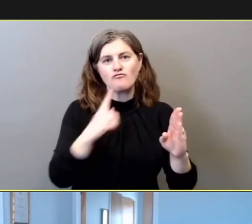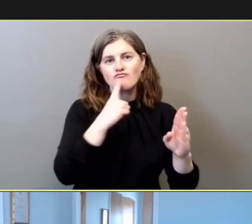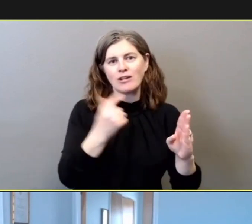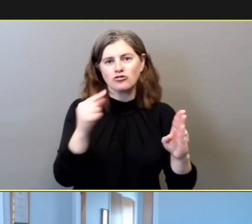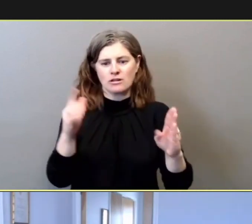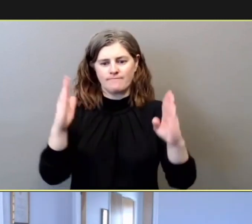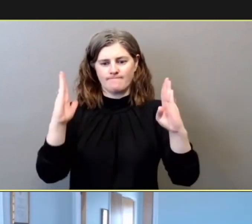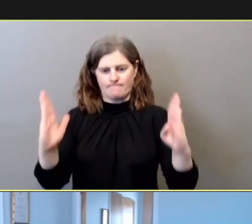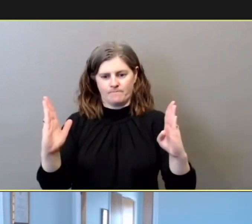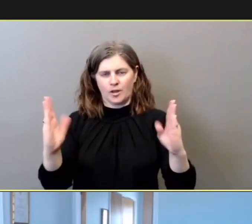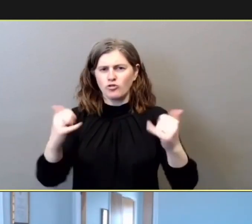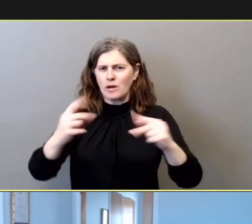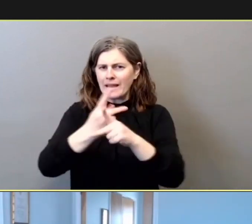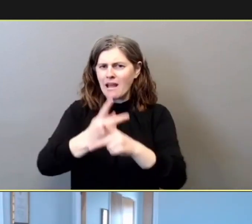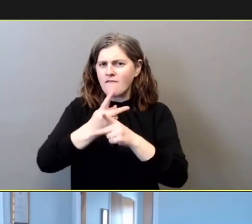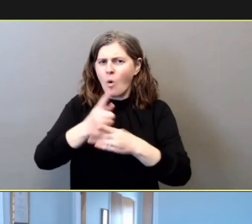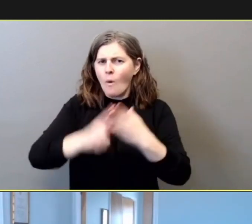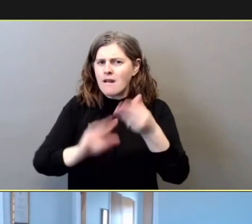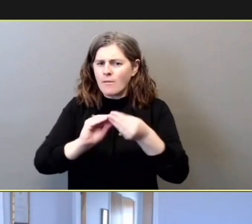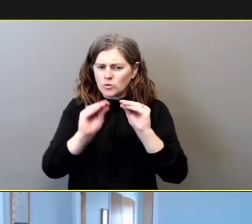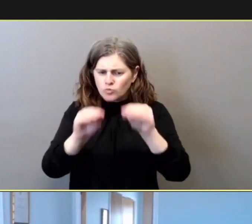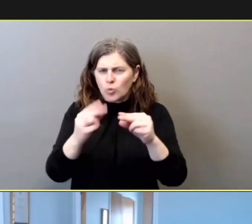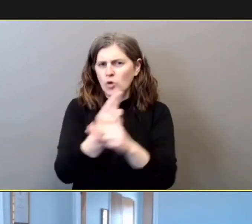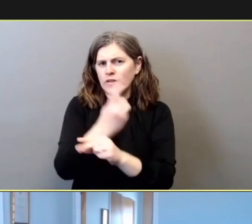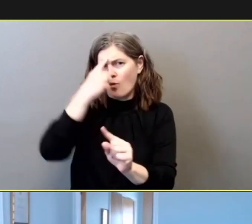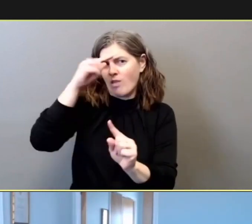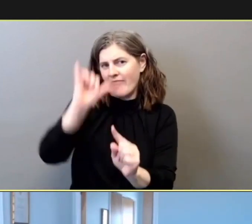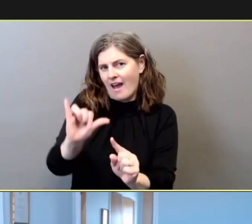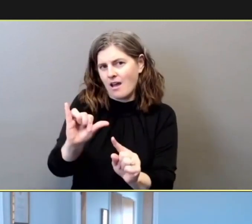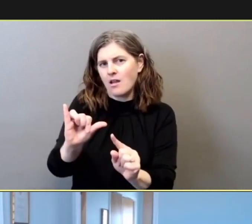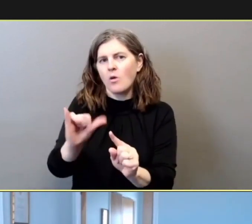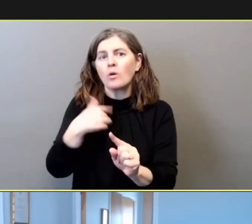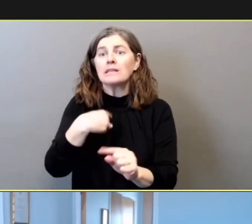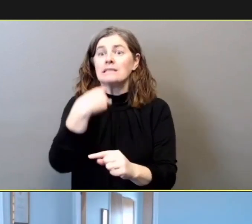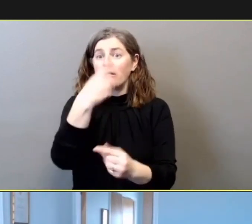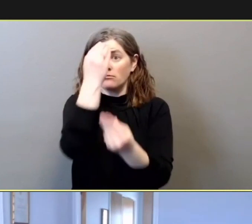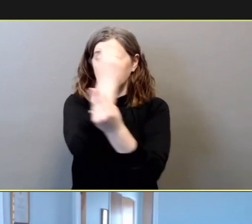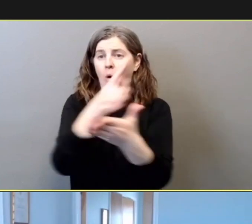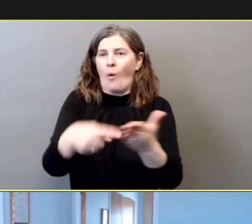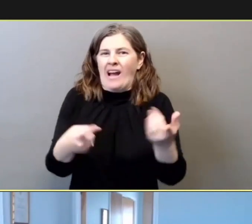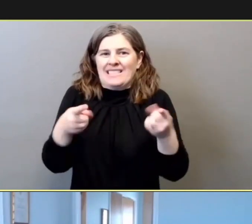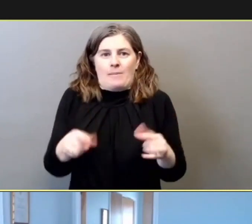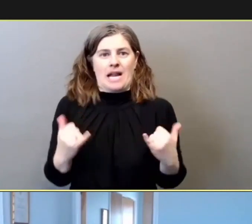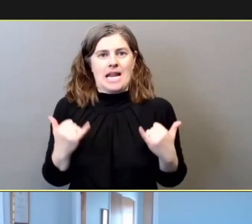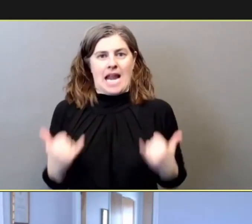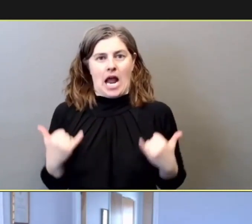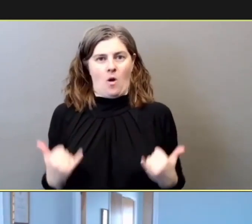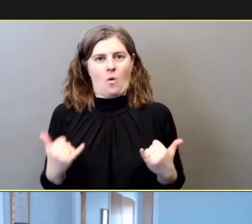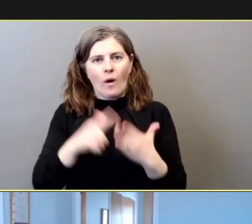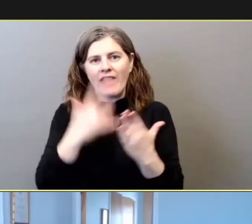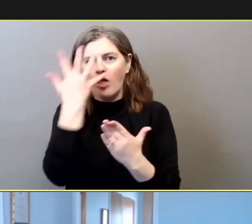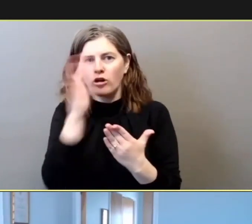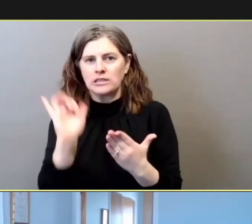we tried to be very careful with that so that we are telling you what's happening now.